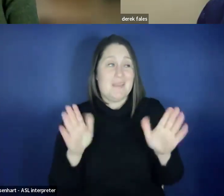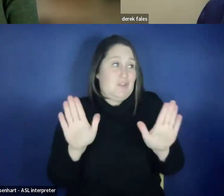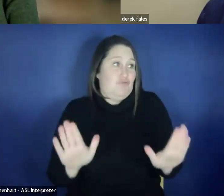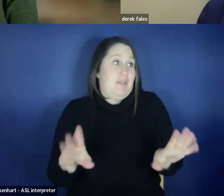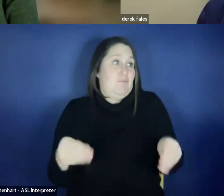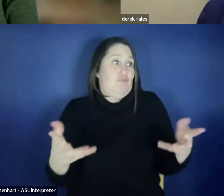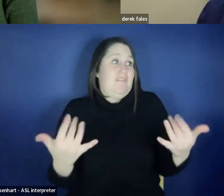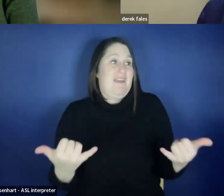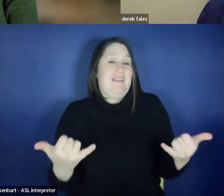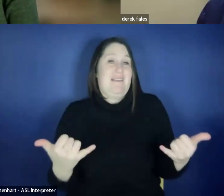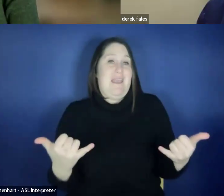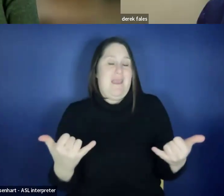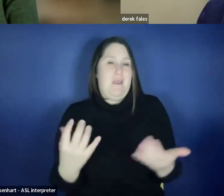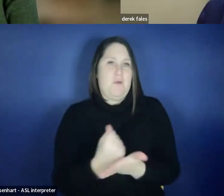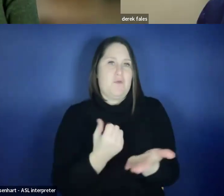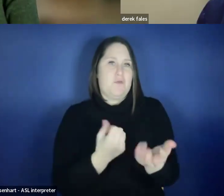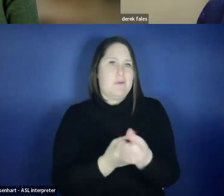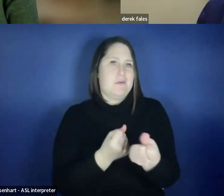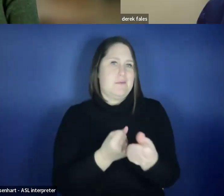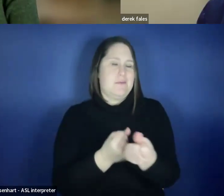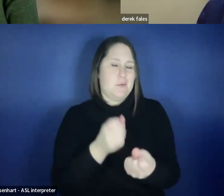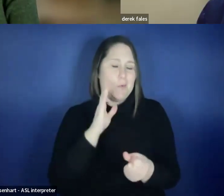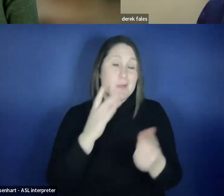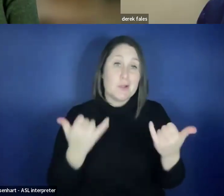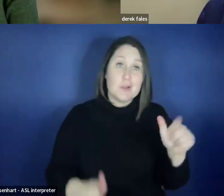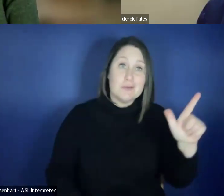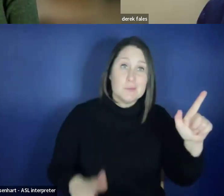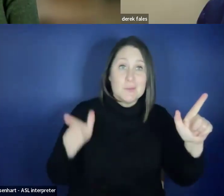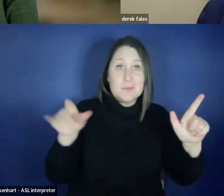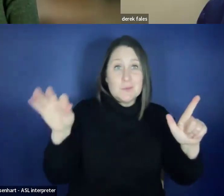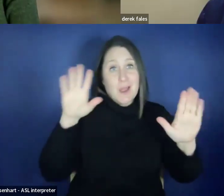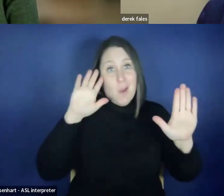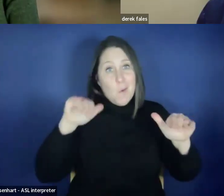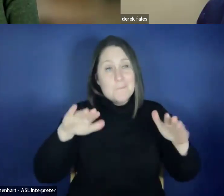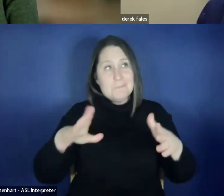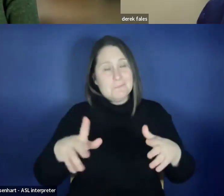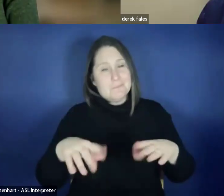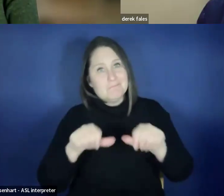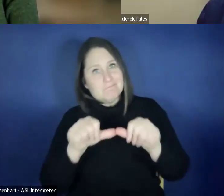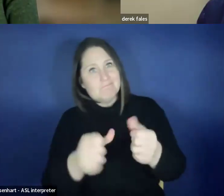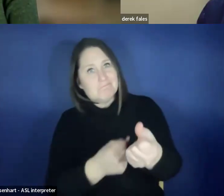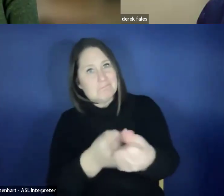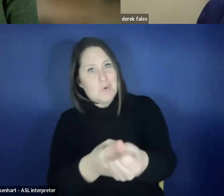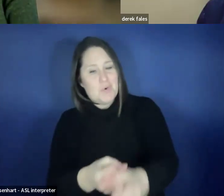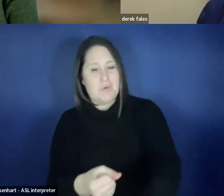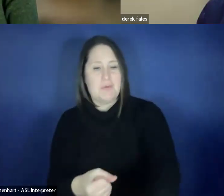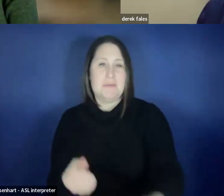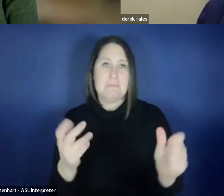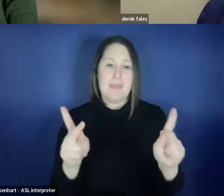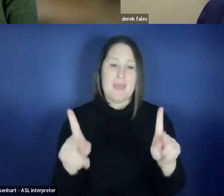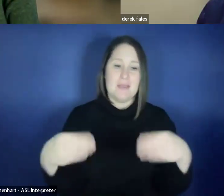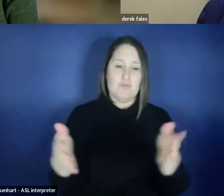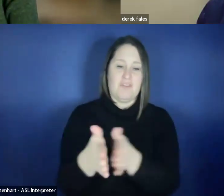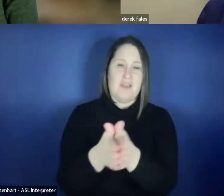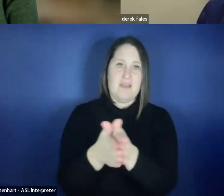now serving folks out there in Section 21 and 29. And there's been a lot of really good interest from